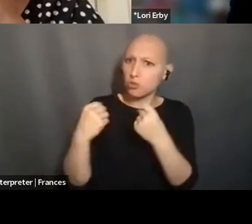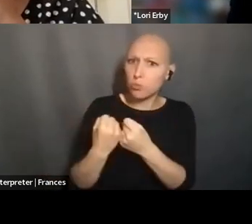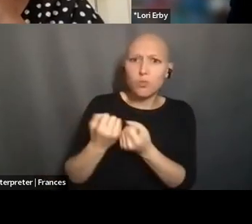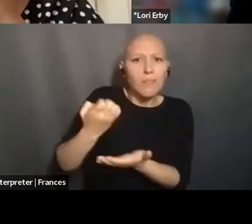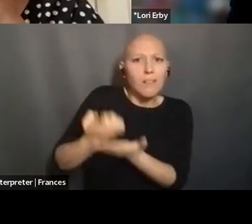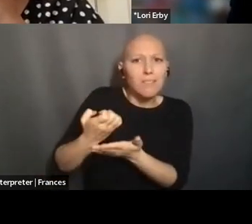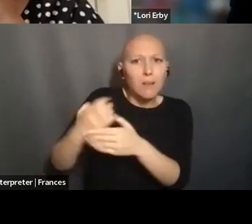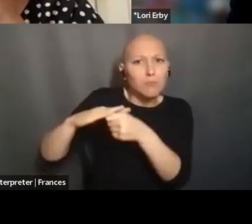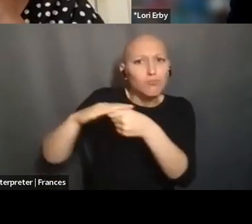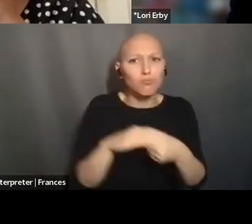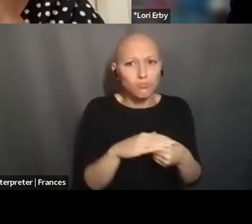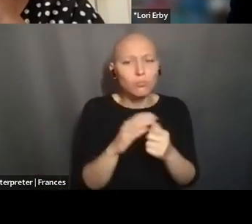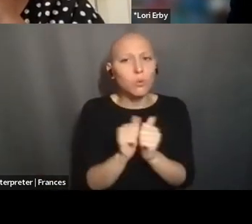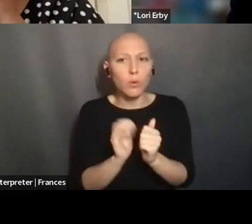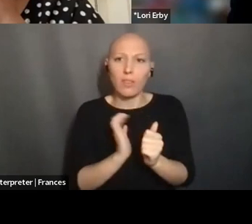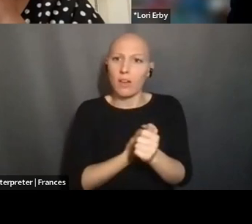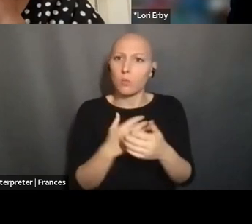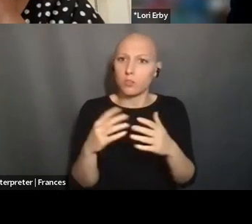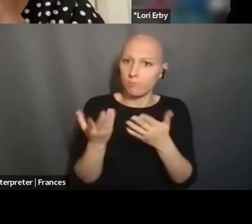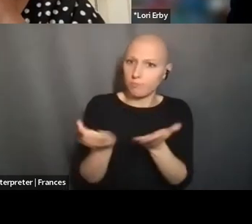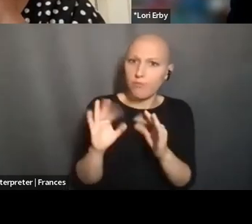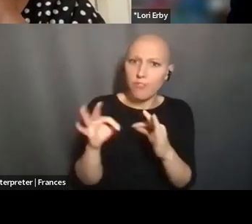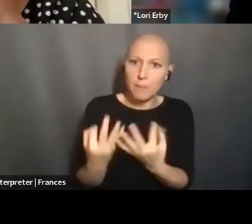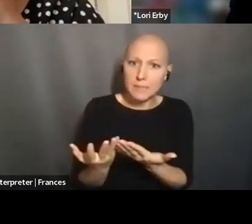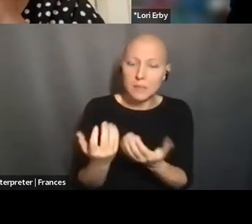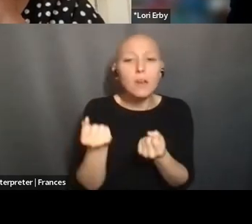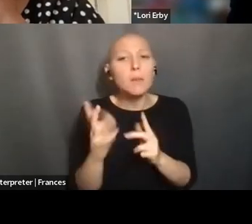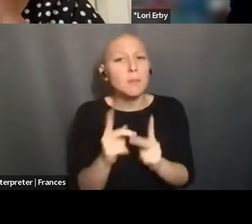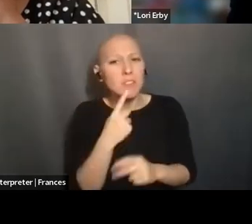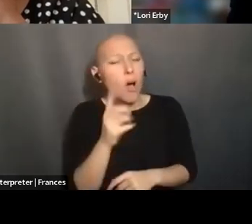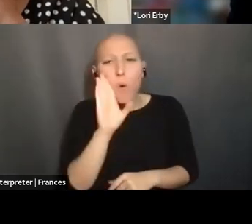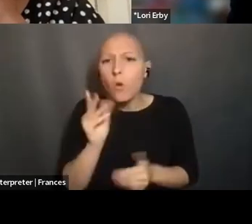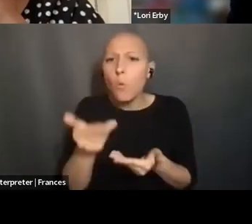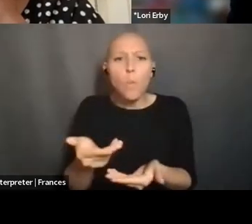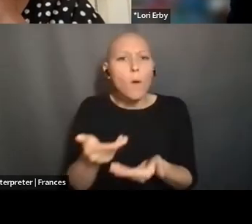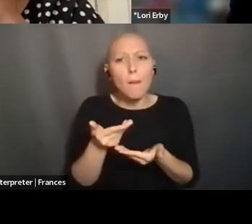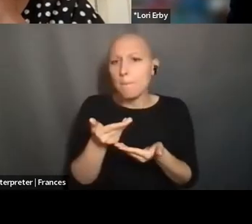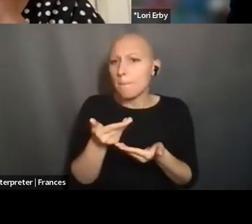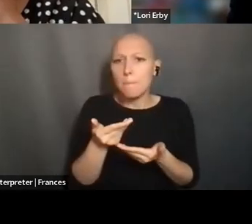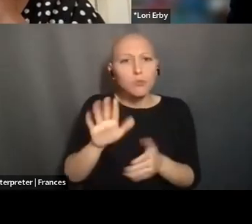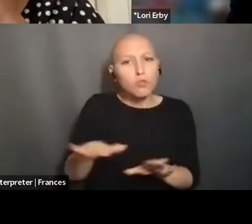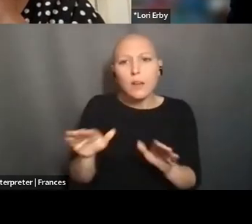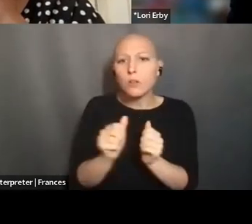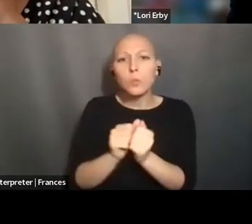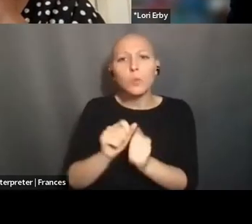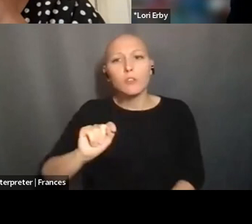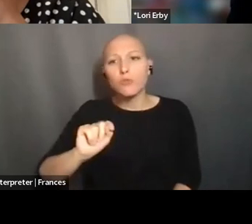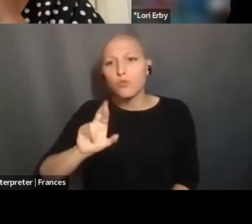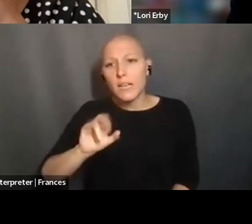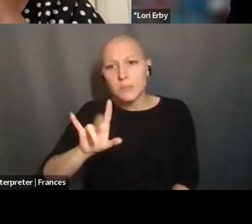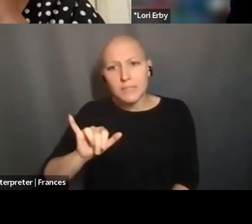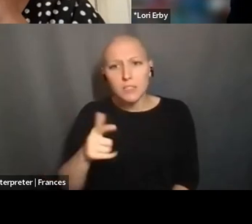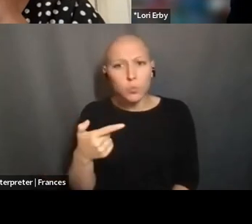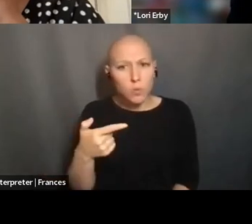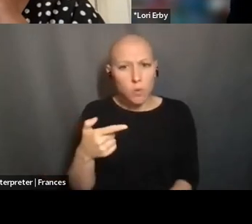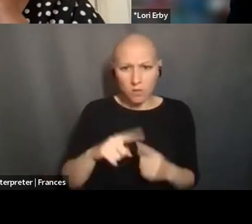families? A lot of people tell us, I would welcome a child with trisomy 21 into my family happily, but I